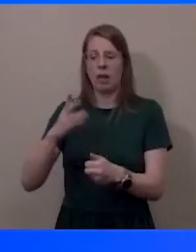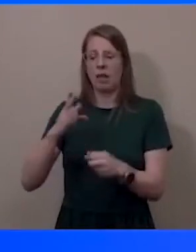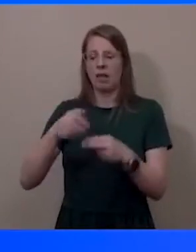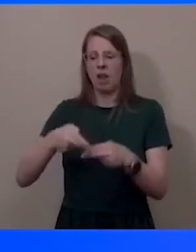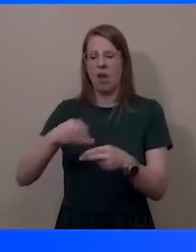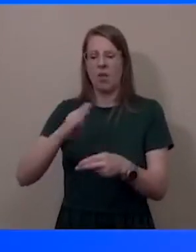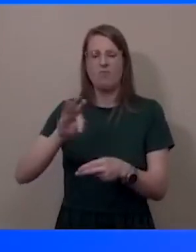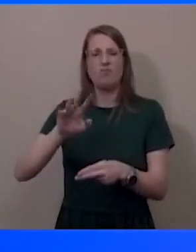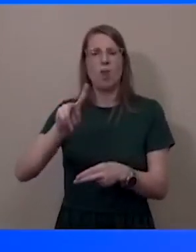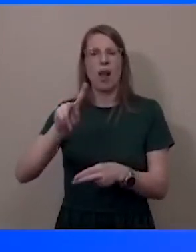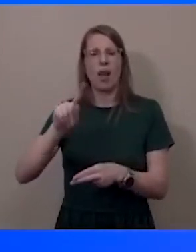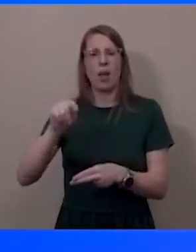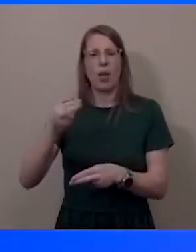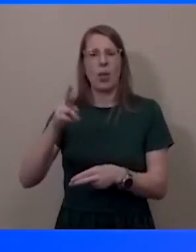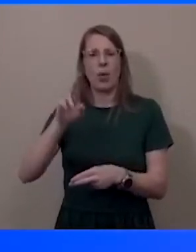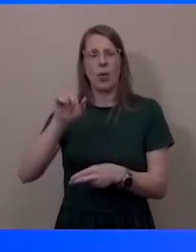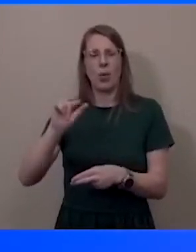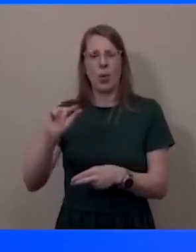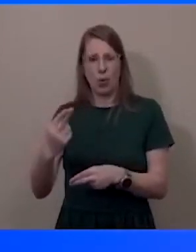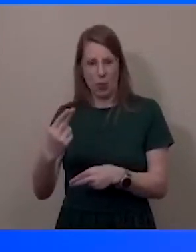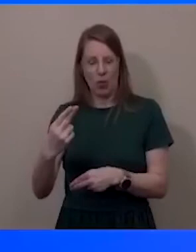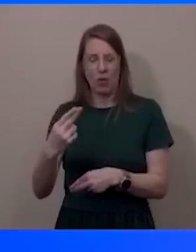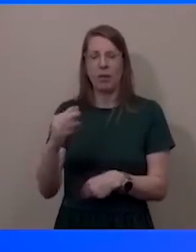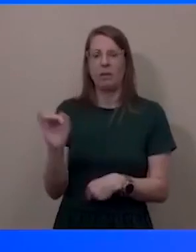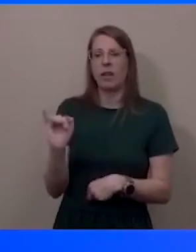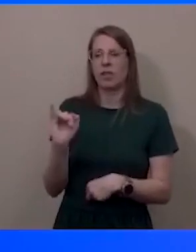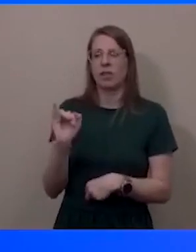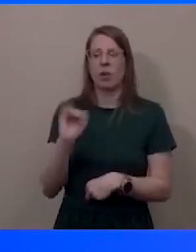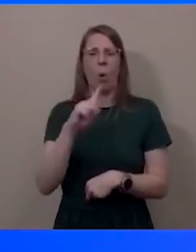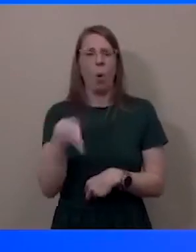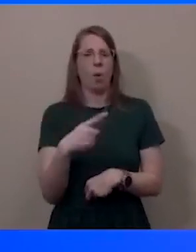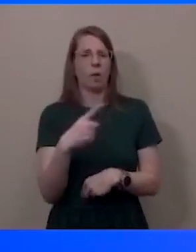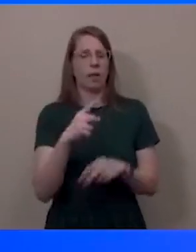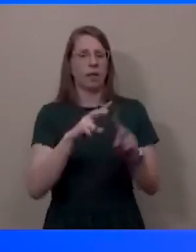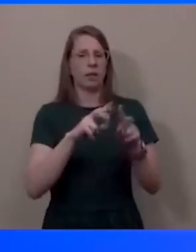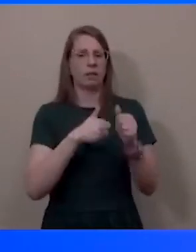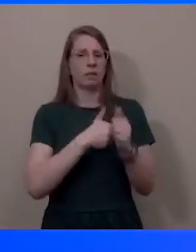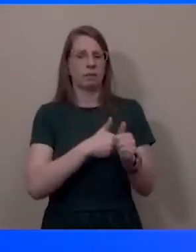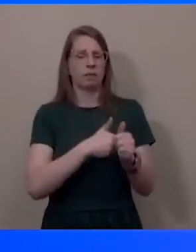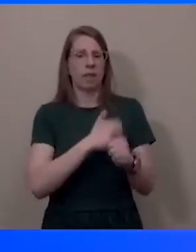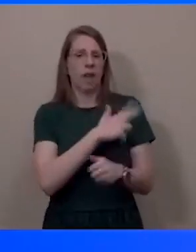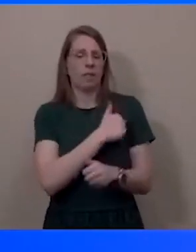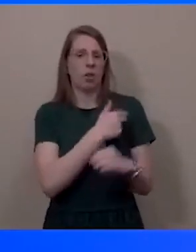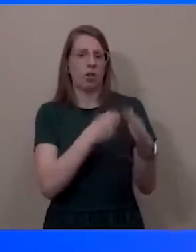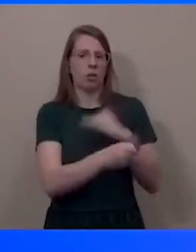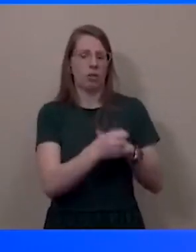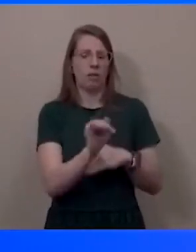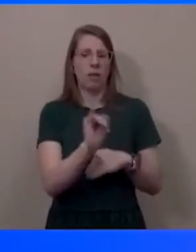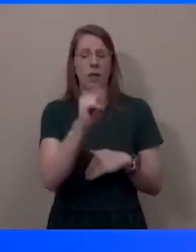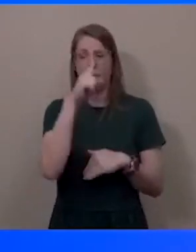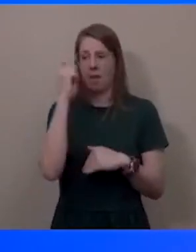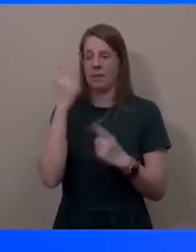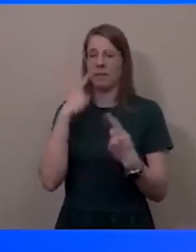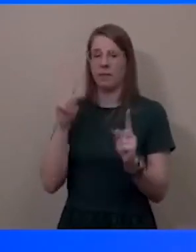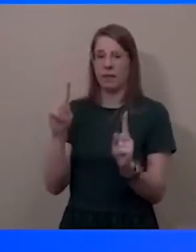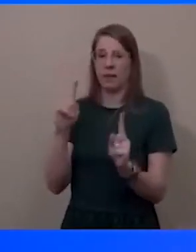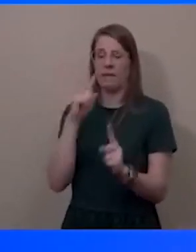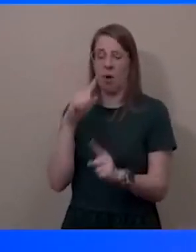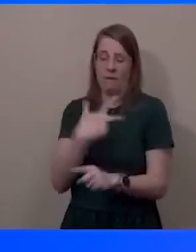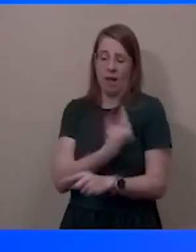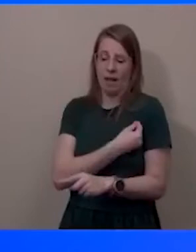They're only tracking those hospitalized infections because of the efficacy of the vaccines in